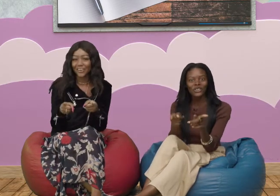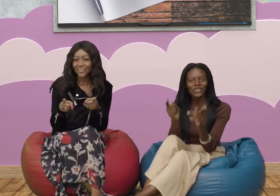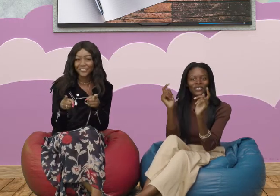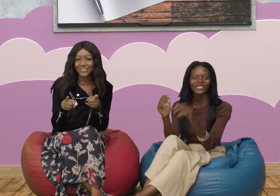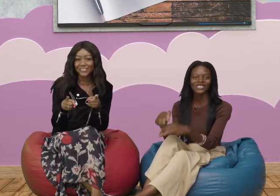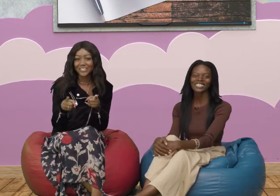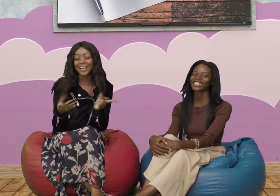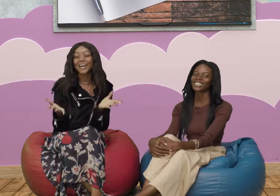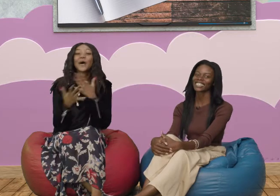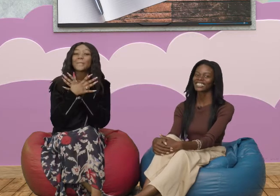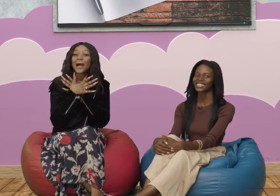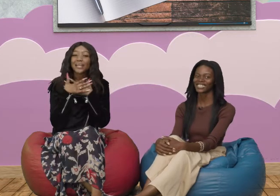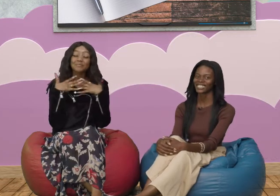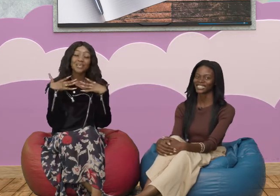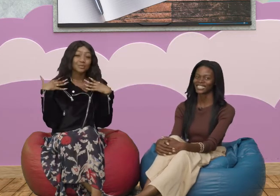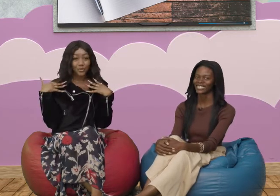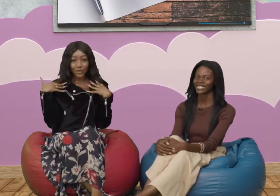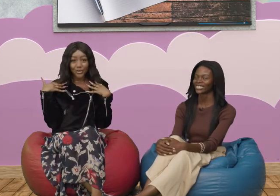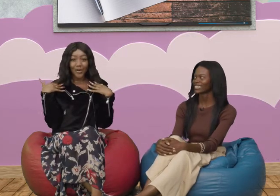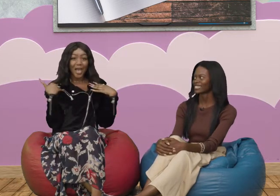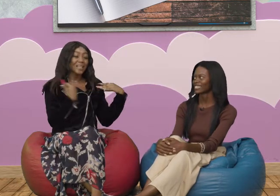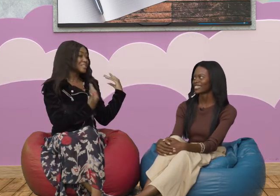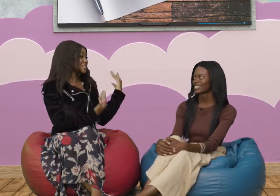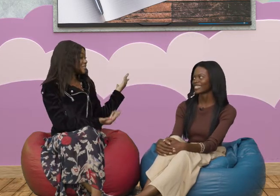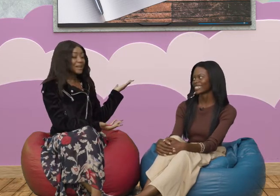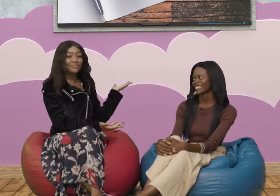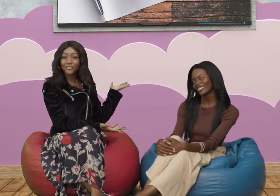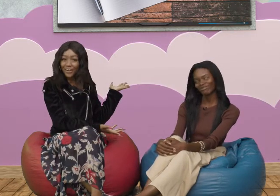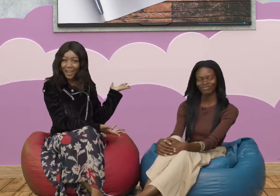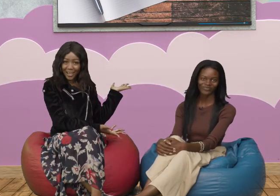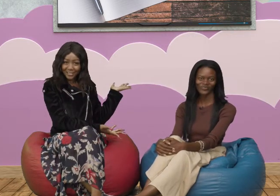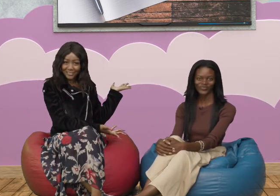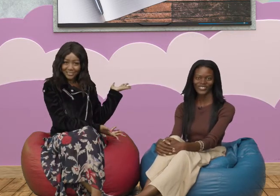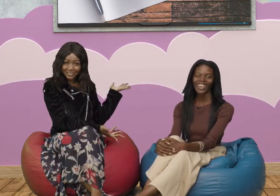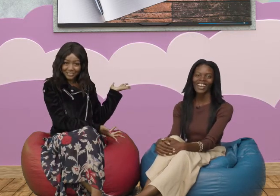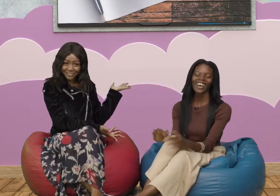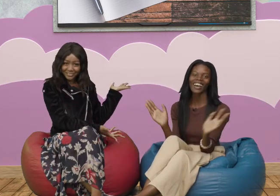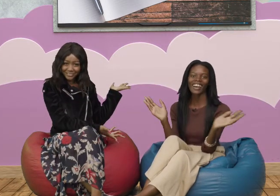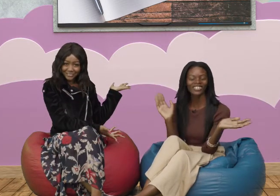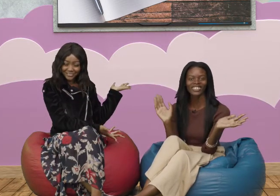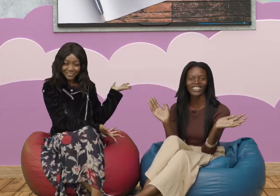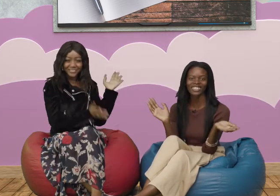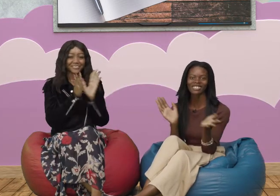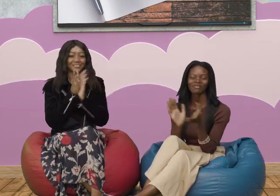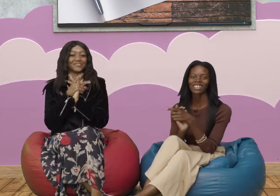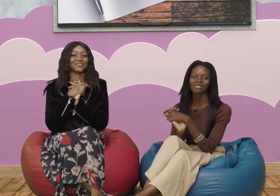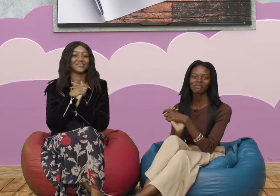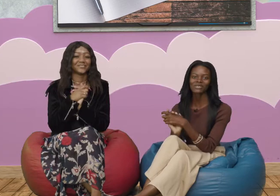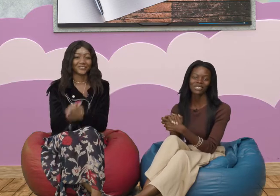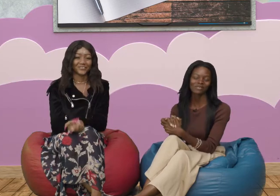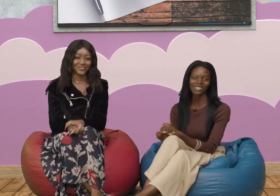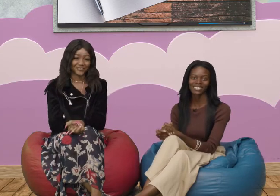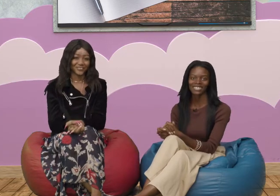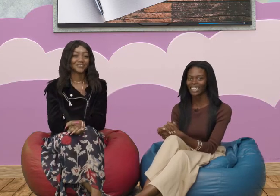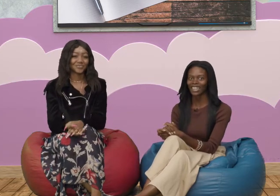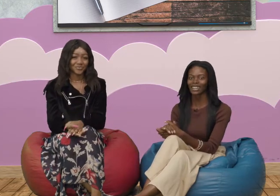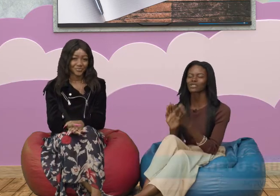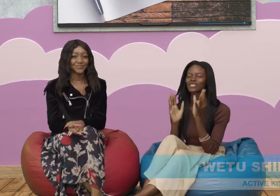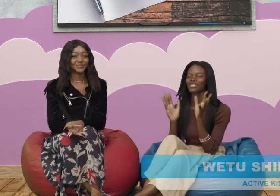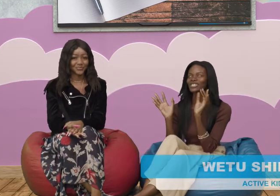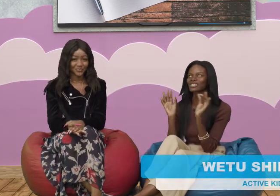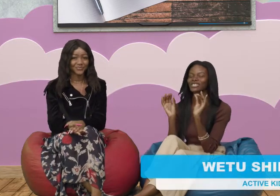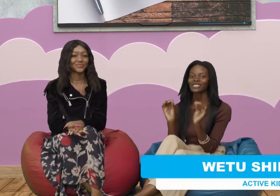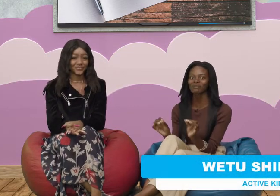Your future. My name is Puku, and this is my friend. Hi friends, my name is Wetumene Shikage, and I'm